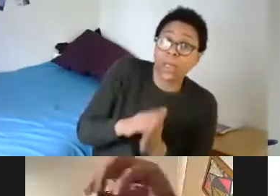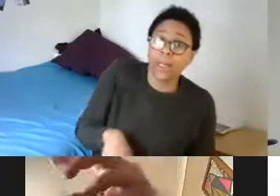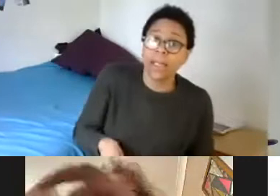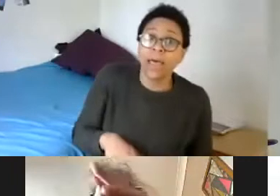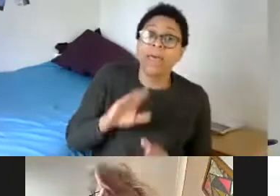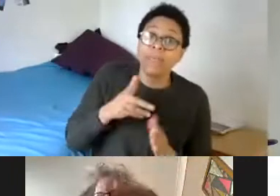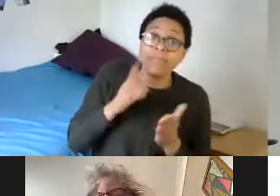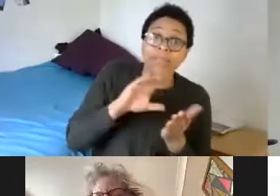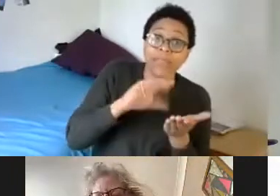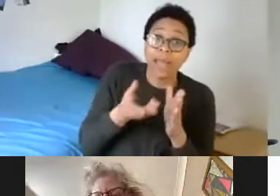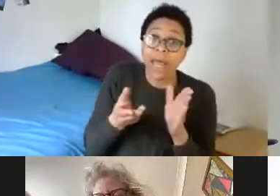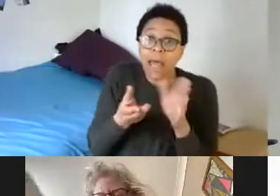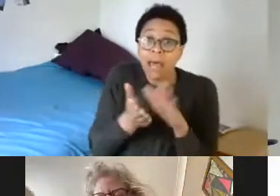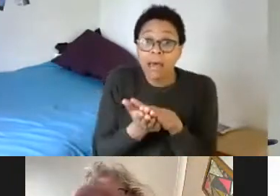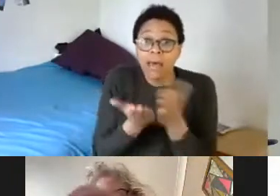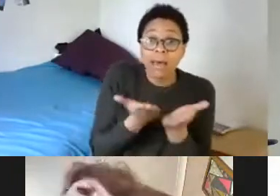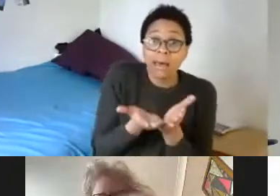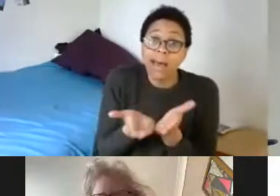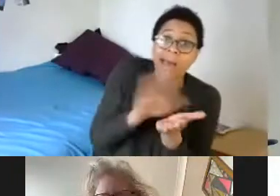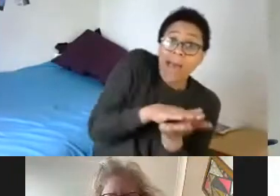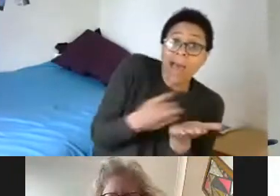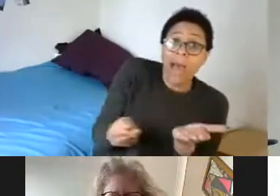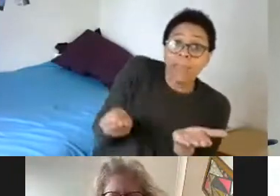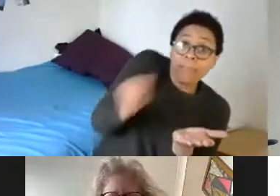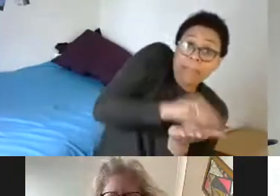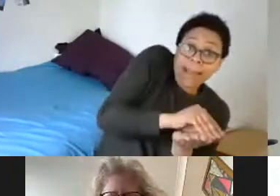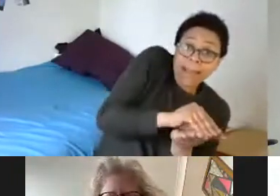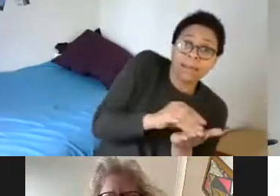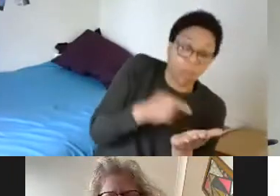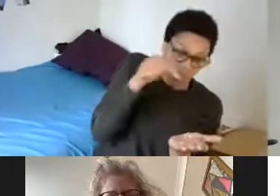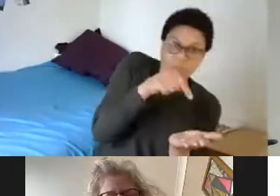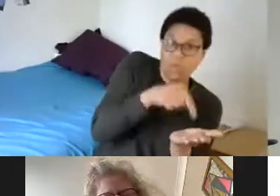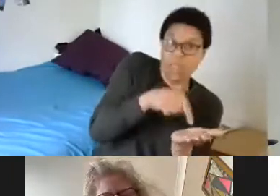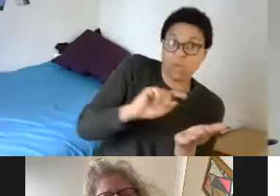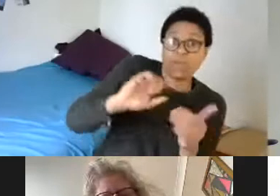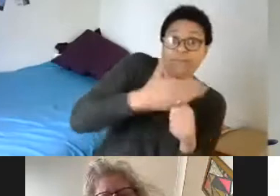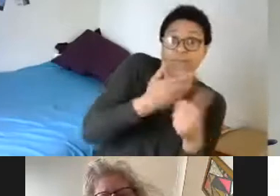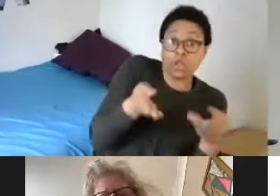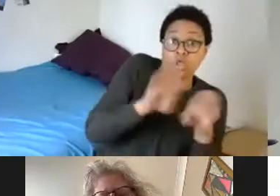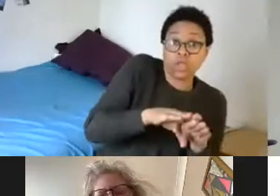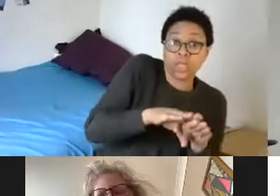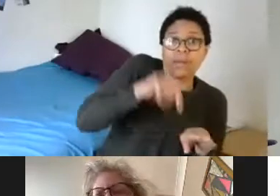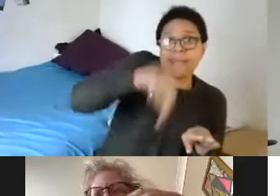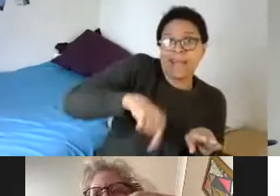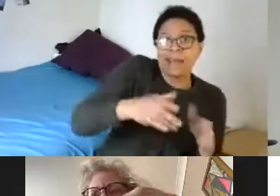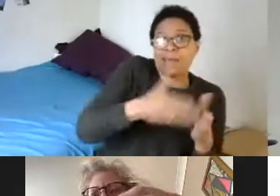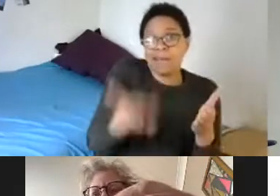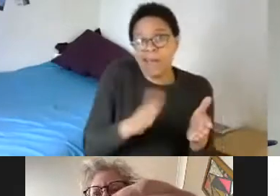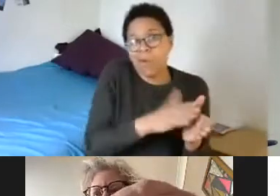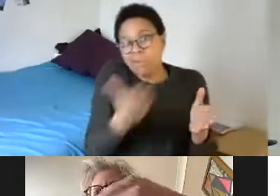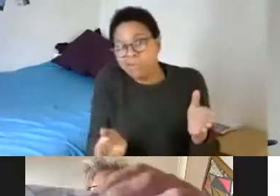back, I've still got some pages to do. That was the first sort of lockdown and bits and bobs. I did this, which was a